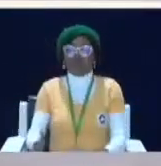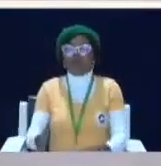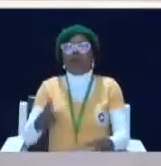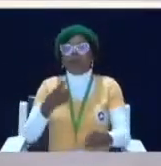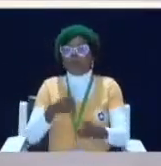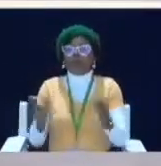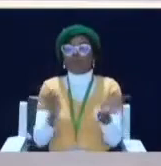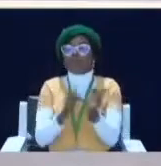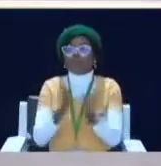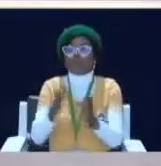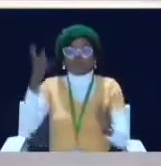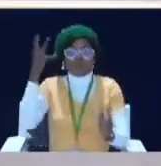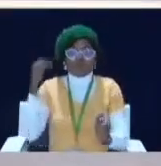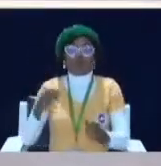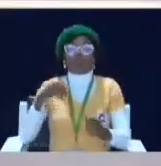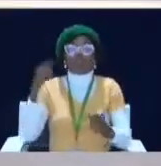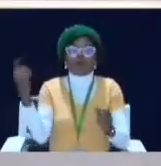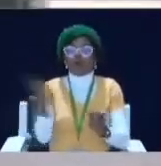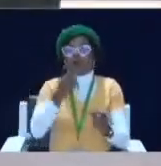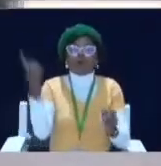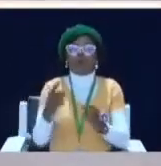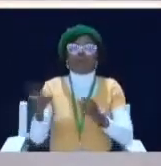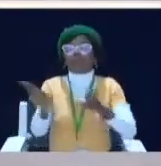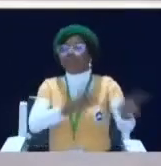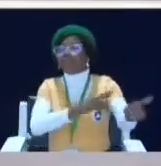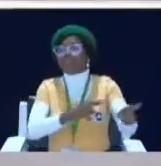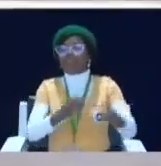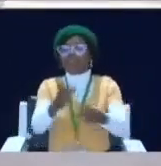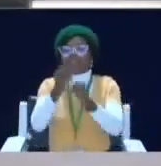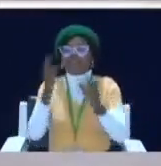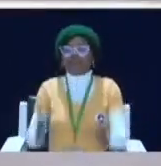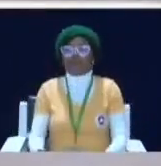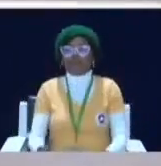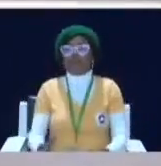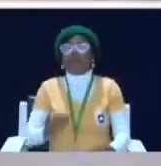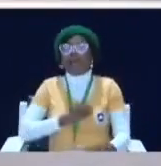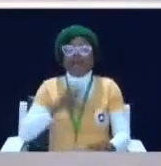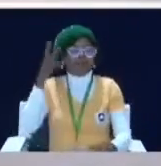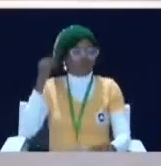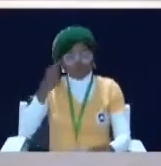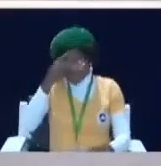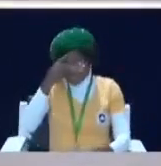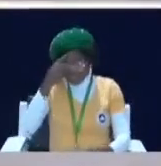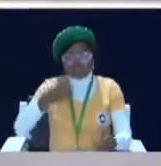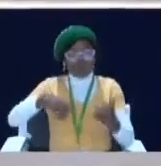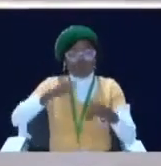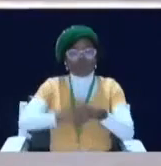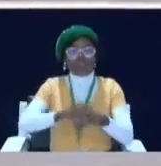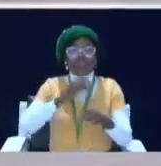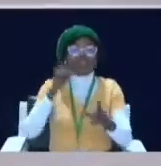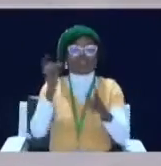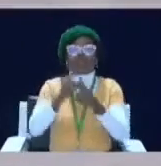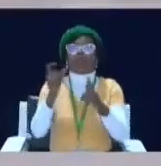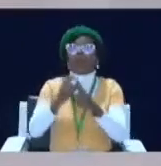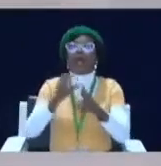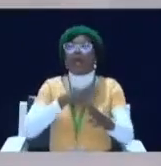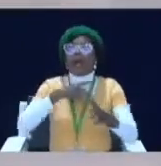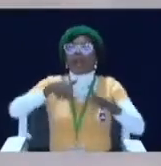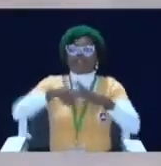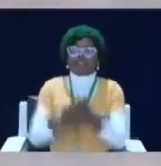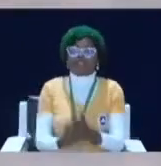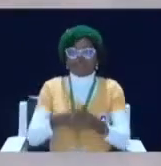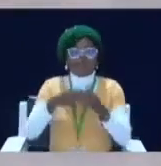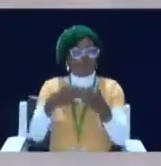is the ever-reigning champion. So I took on the word. I was meditating on it. Suddenly, I became weak. I started losing